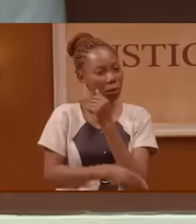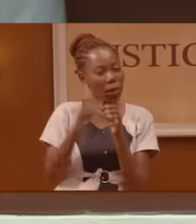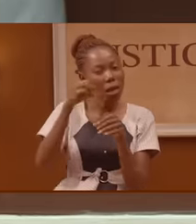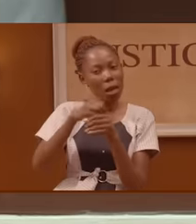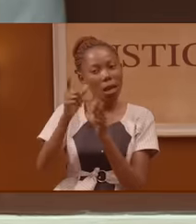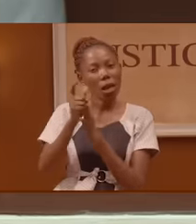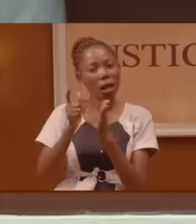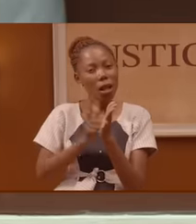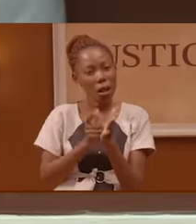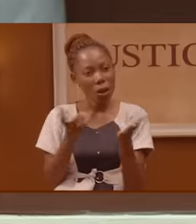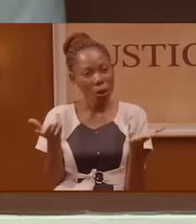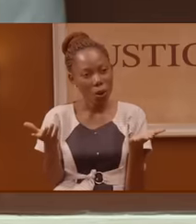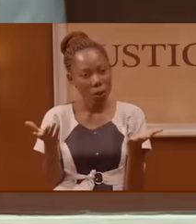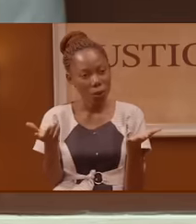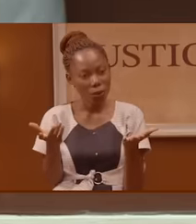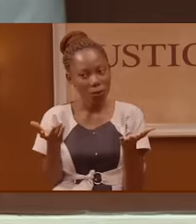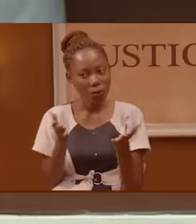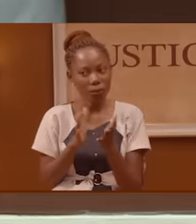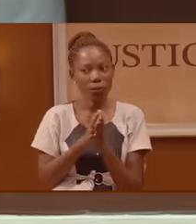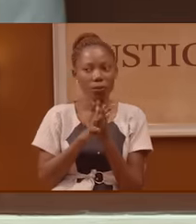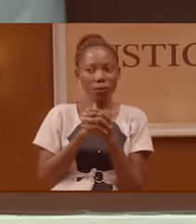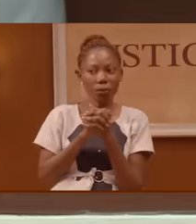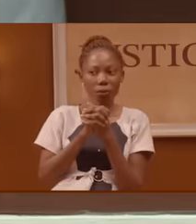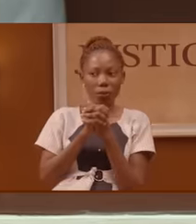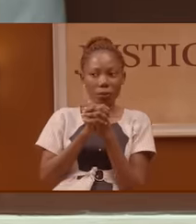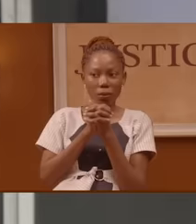cannot prove, you've heard about defamation of character before.